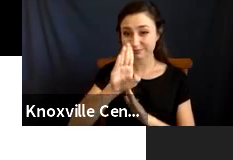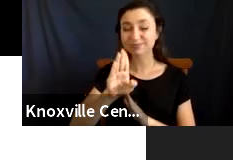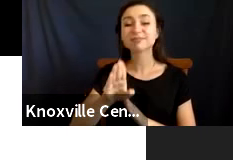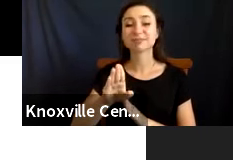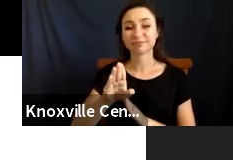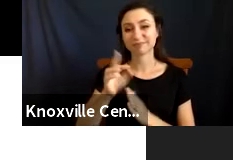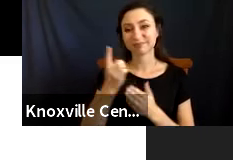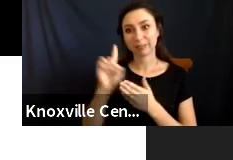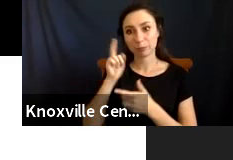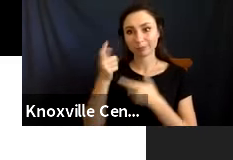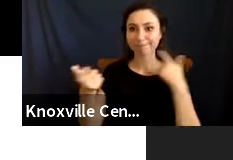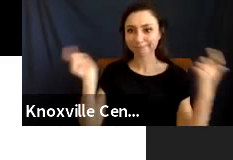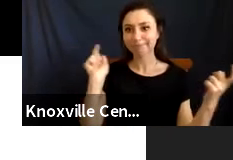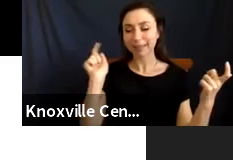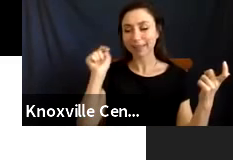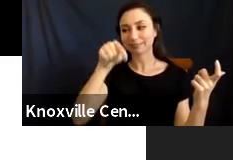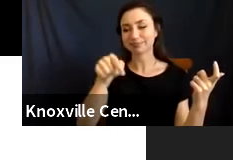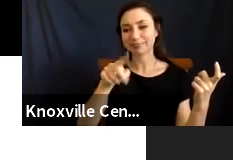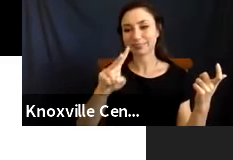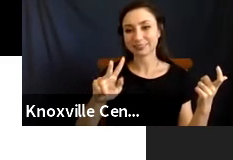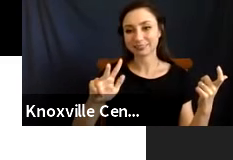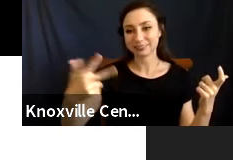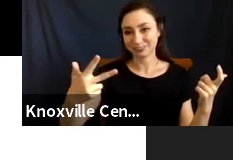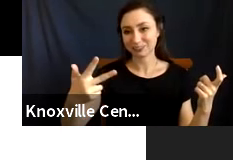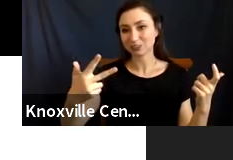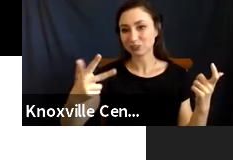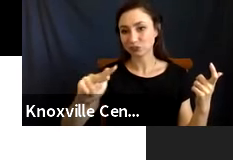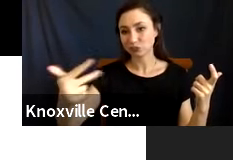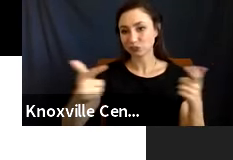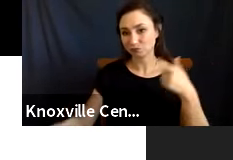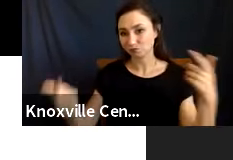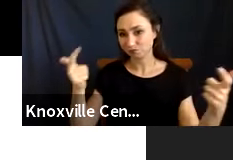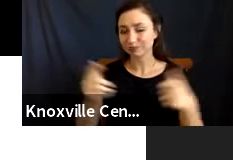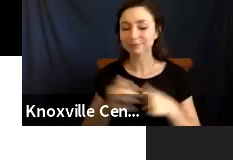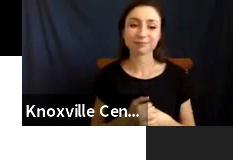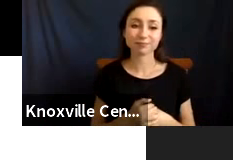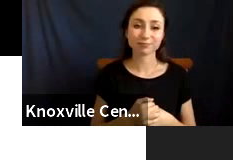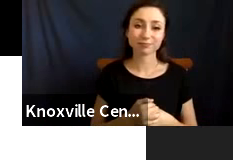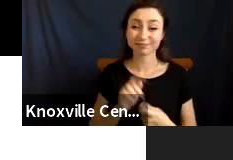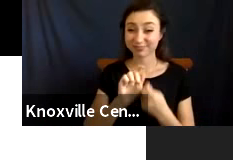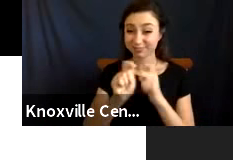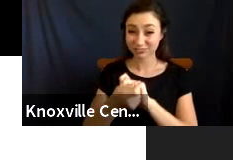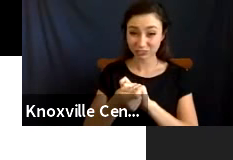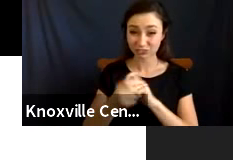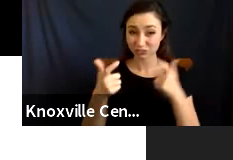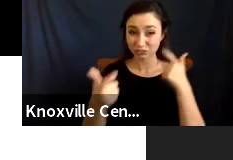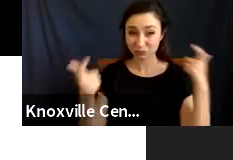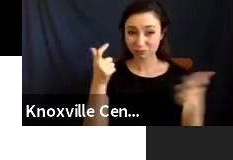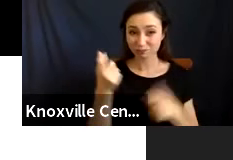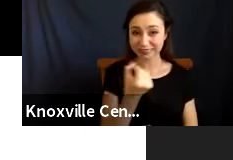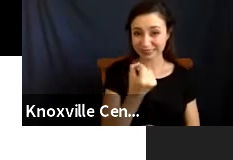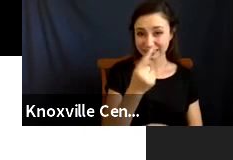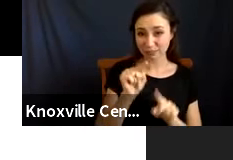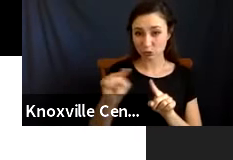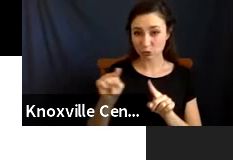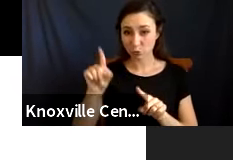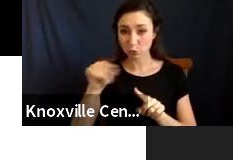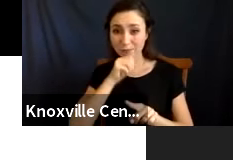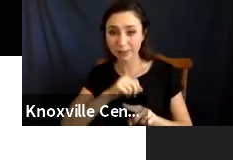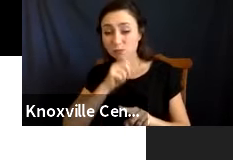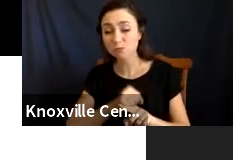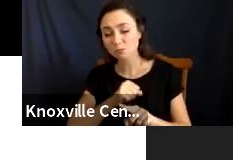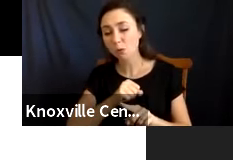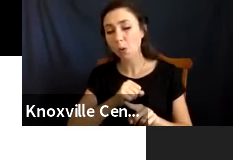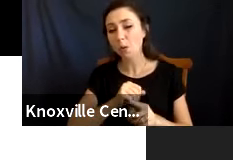week. The big change is that 11 to 20 age group is less on new positive cases, but I think there